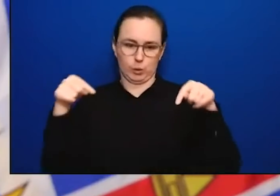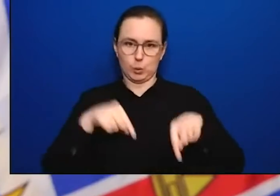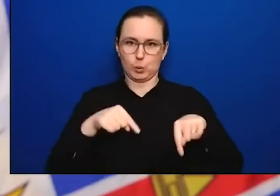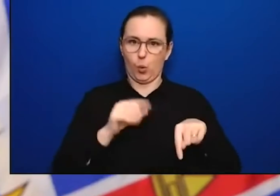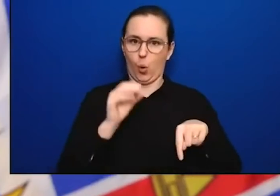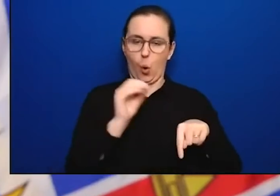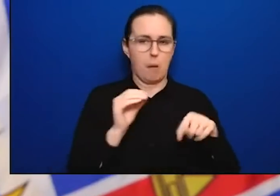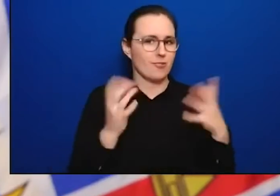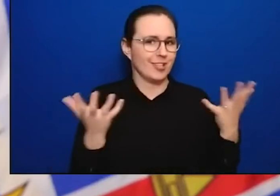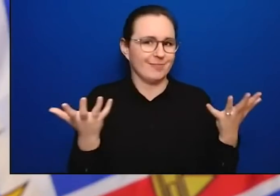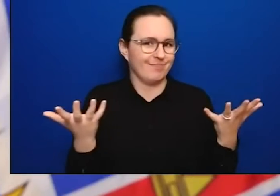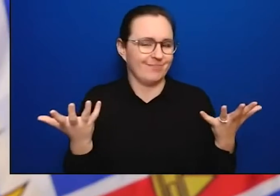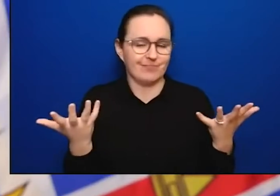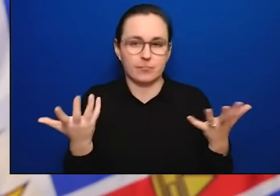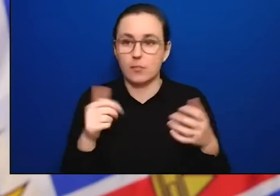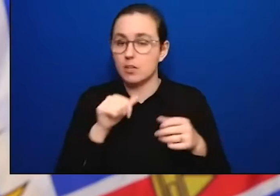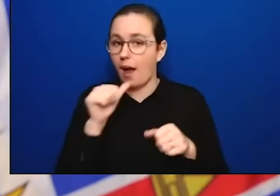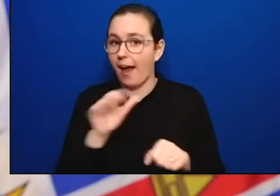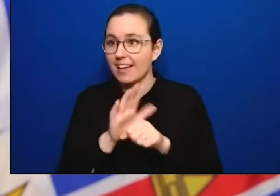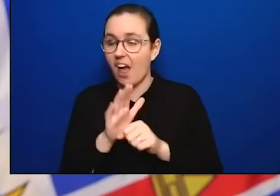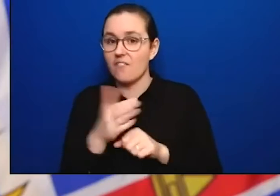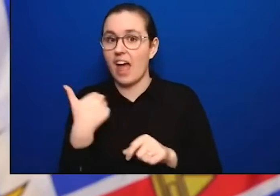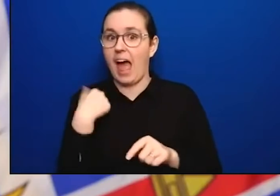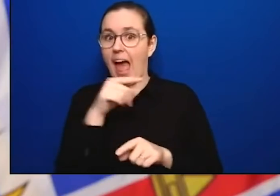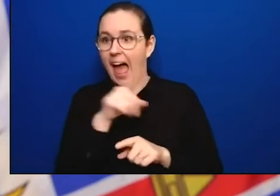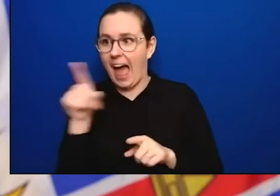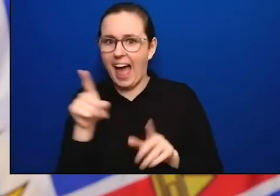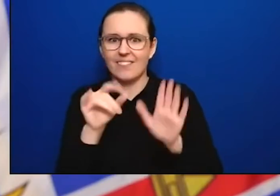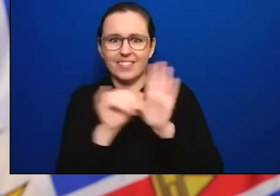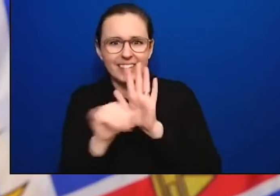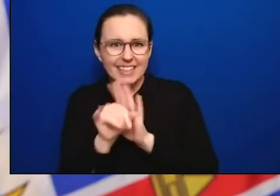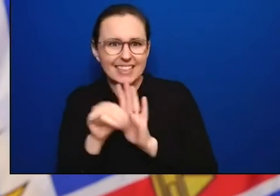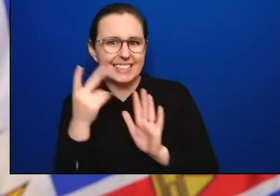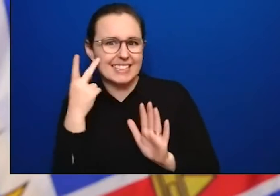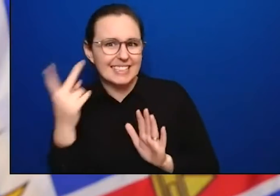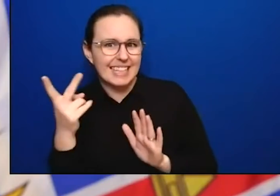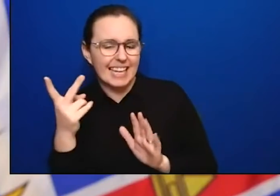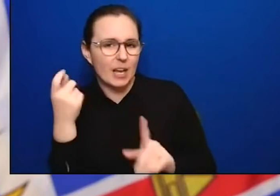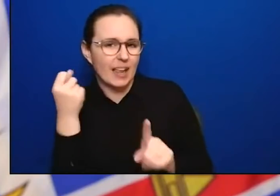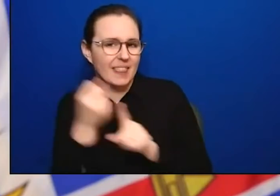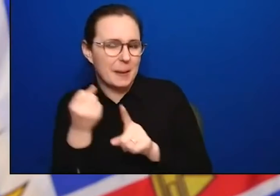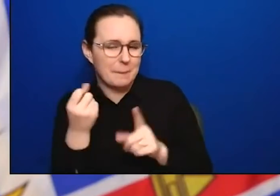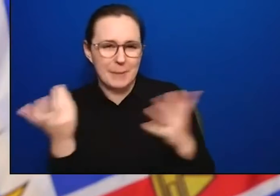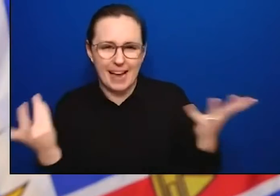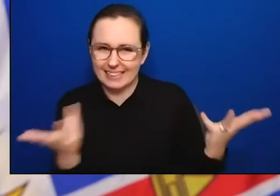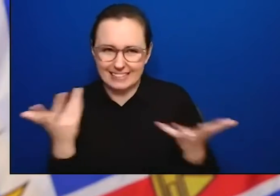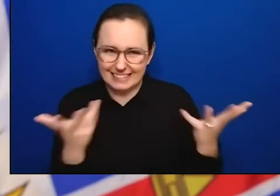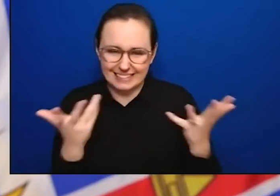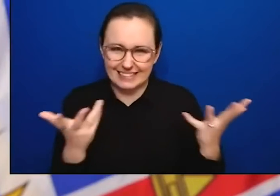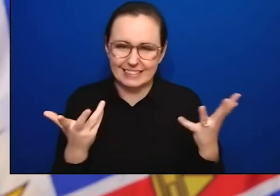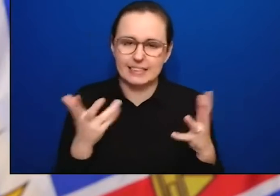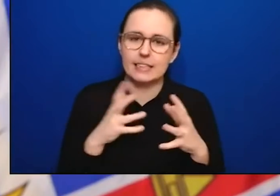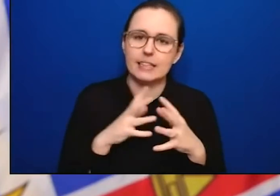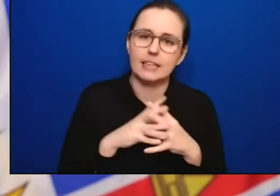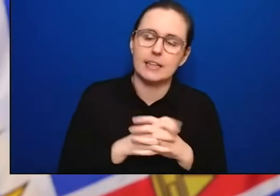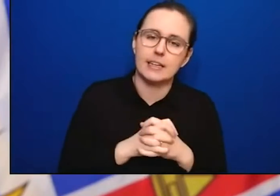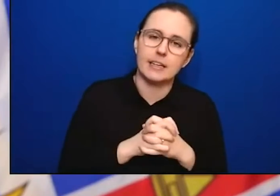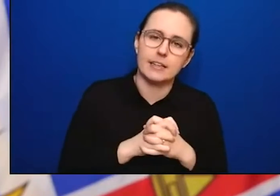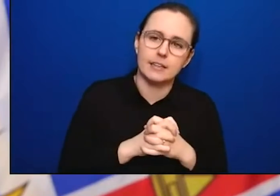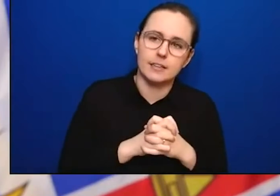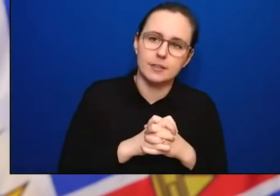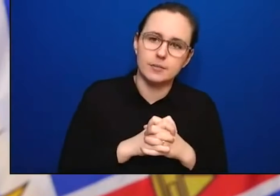that translates into any other parameters that are different, there hasn't been enough of it, certainly not here and not in